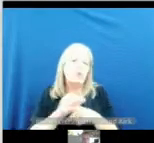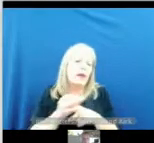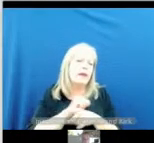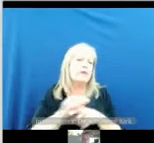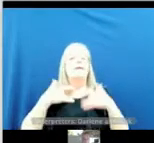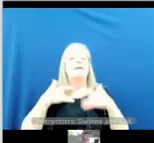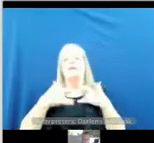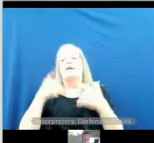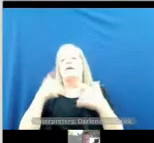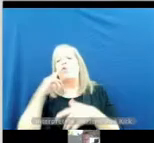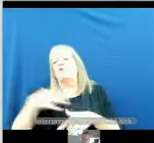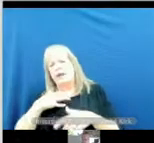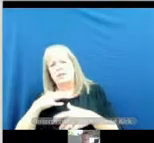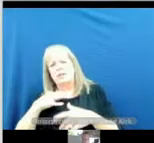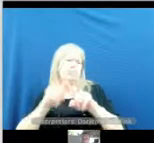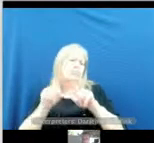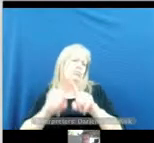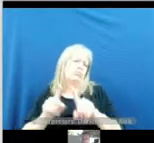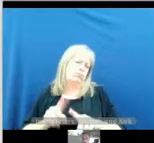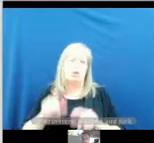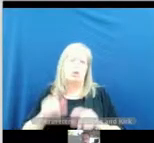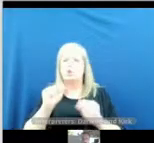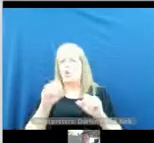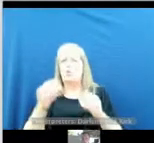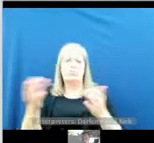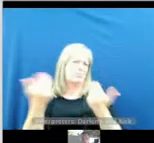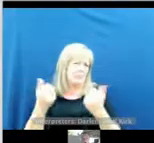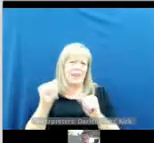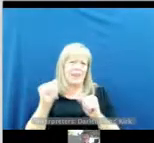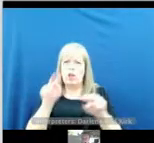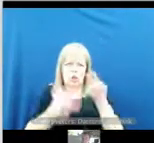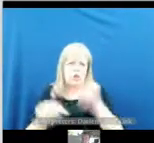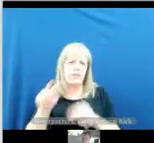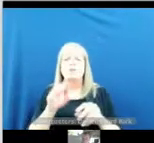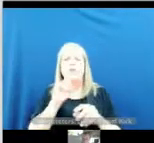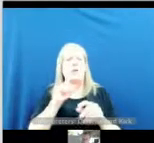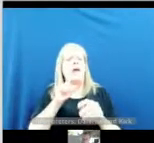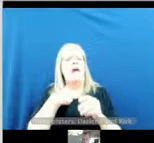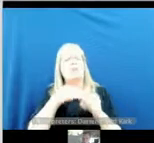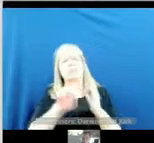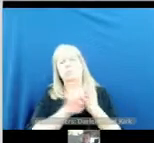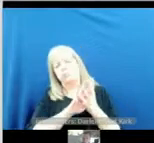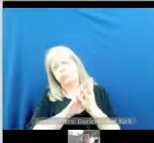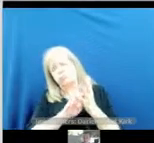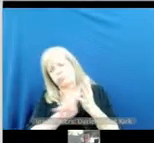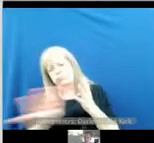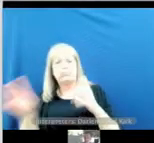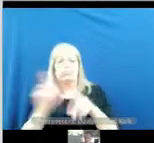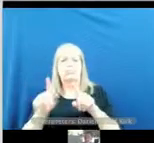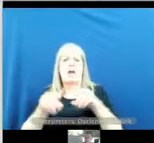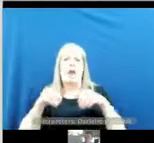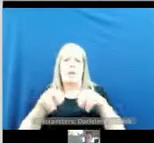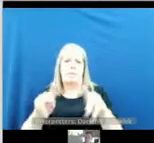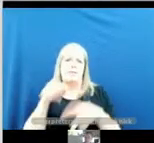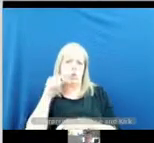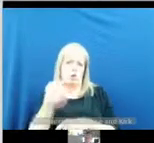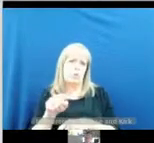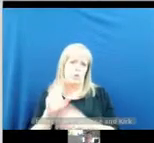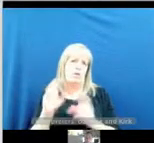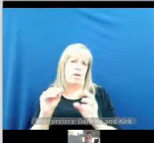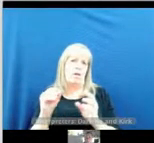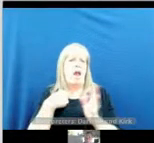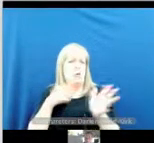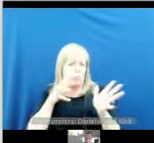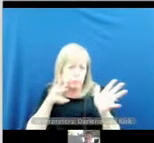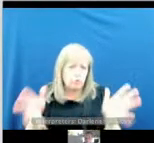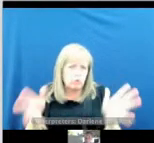of thing, so please feel free to hop on there. So there are a host of opportunities for you, and again, I would greatly encourage you